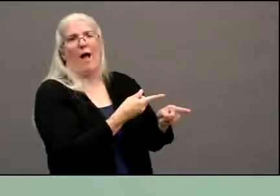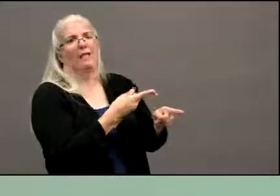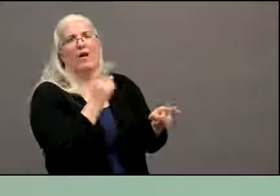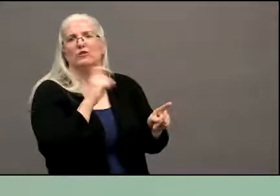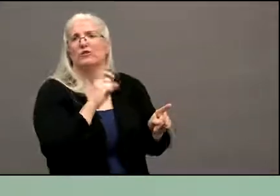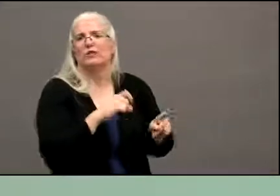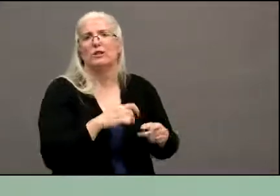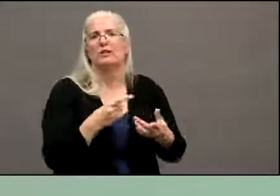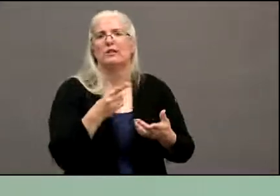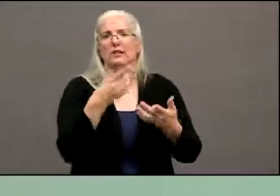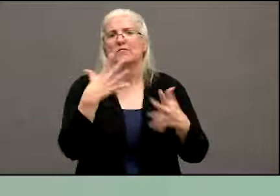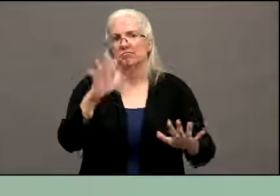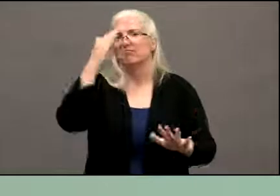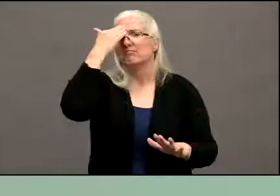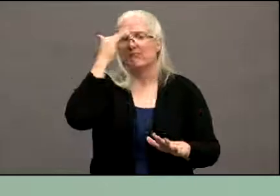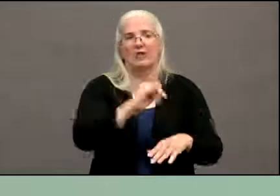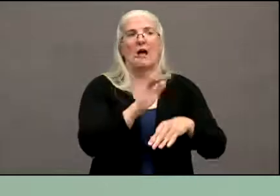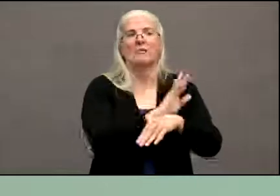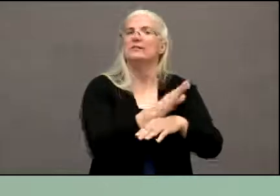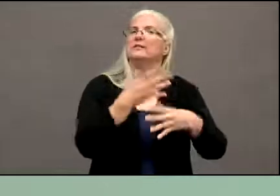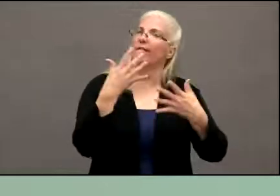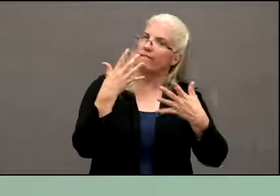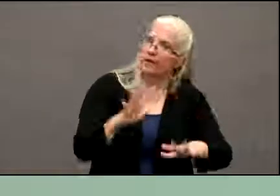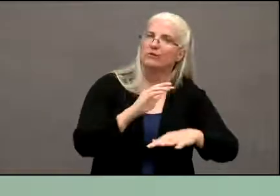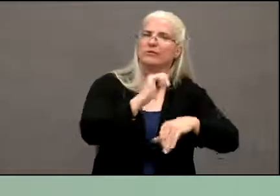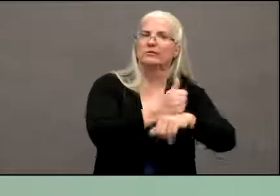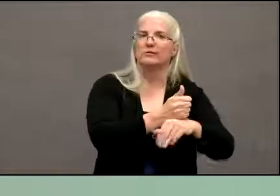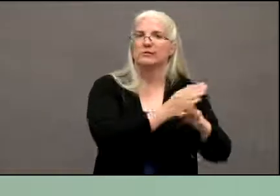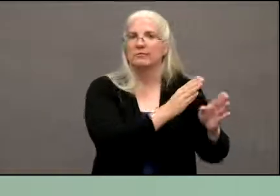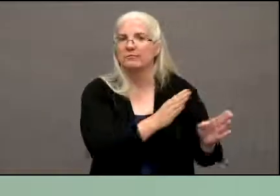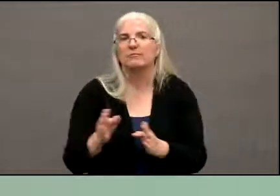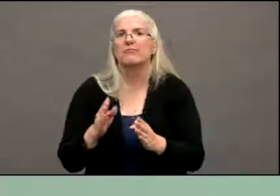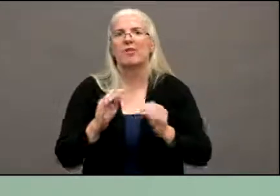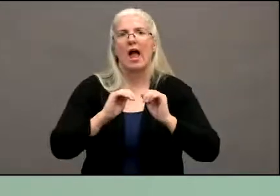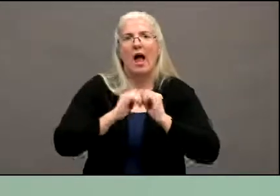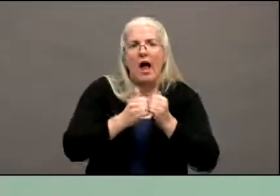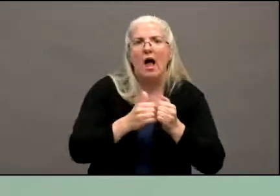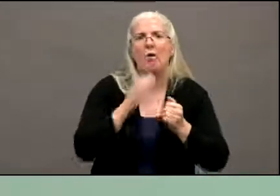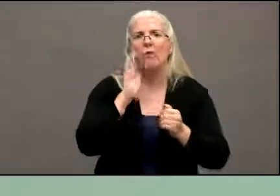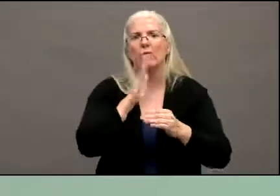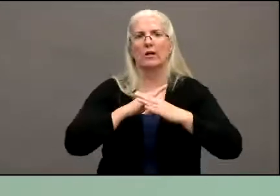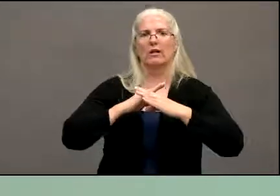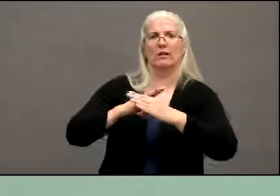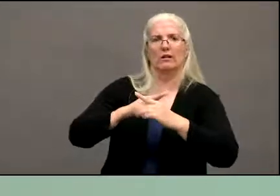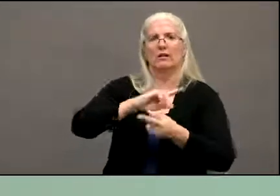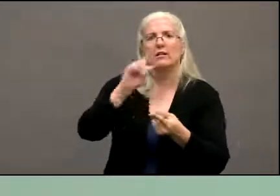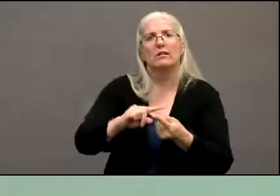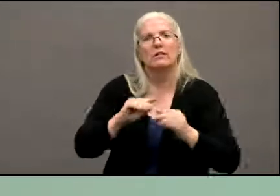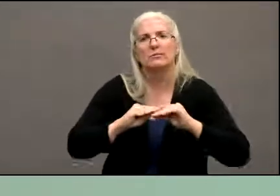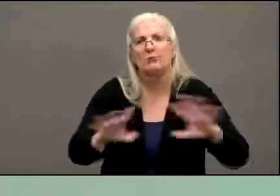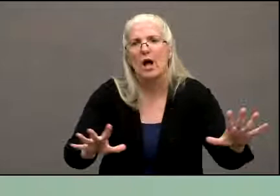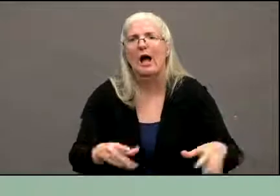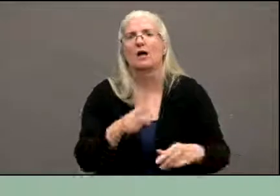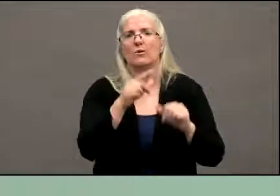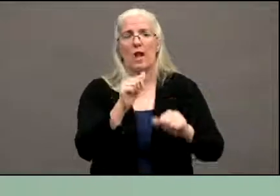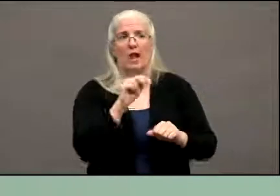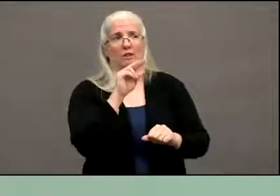place. And take a look. Just pause for a moment and look at their plan, because it should be posted right next to the check mark. How many people are allowed in the